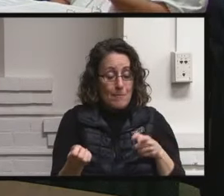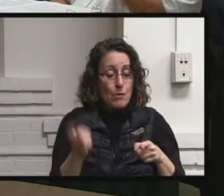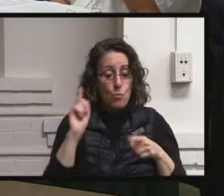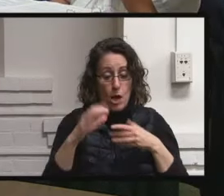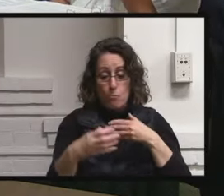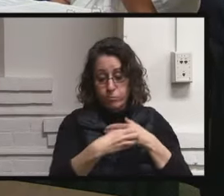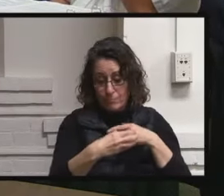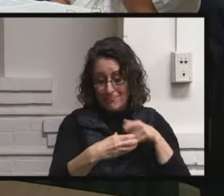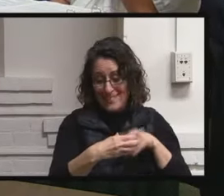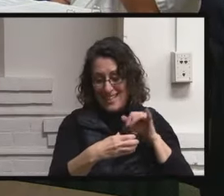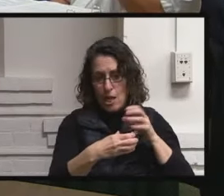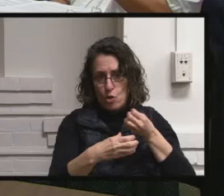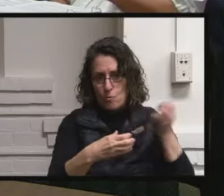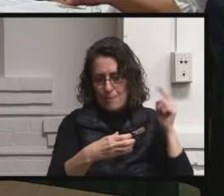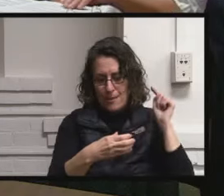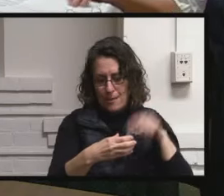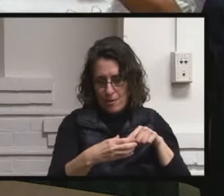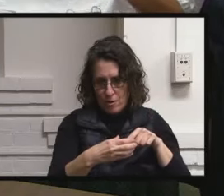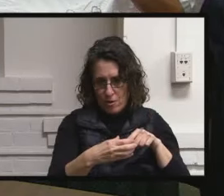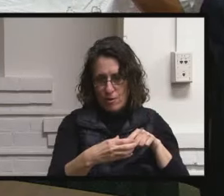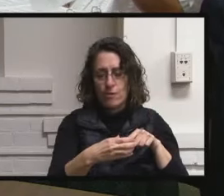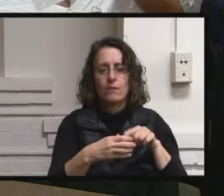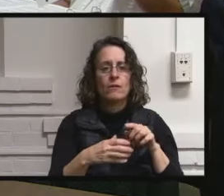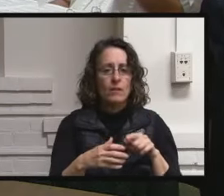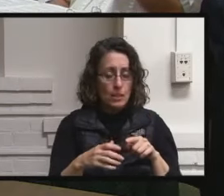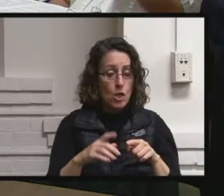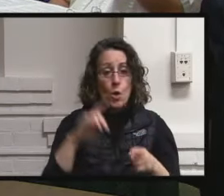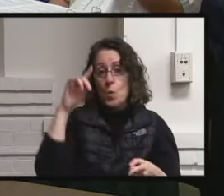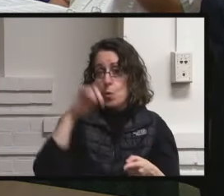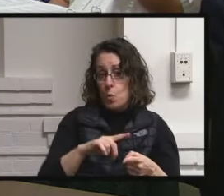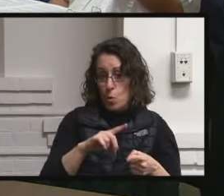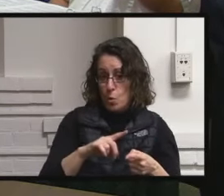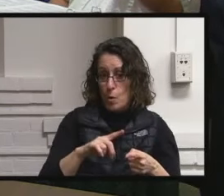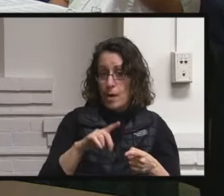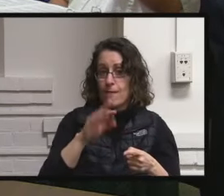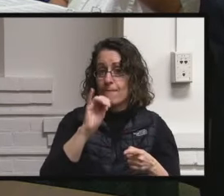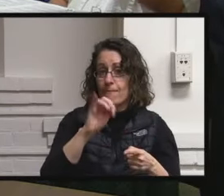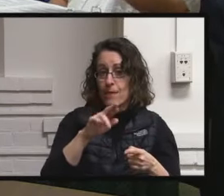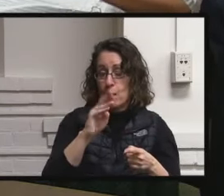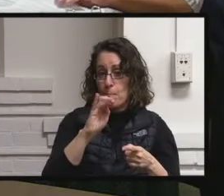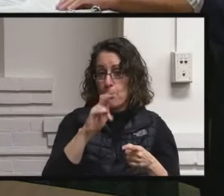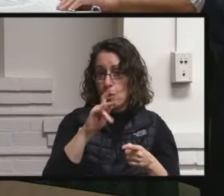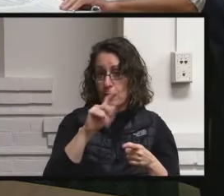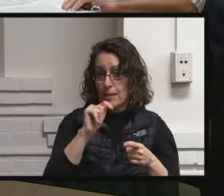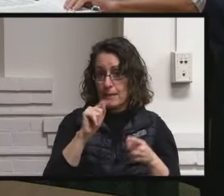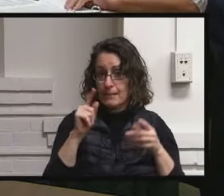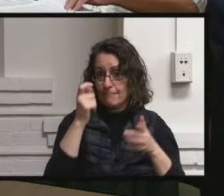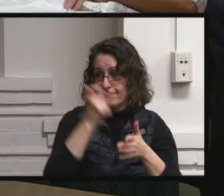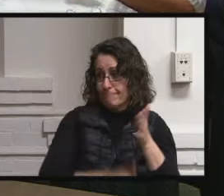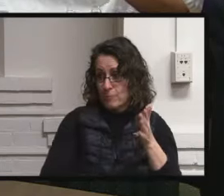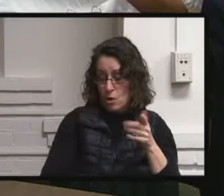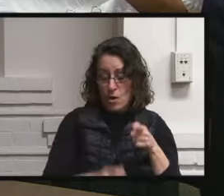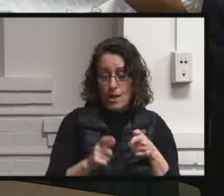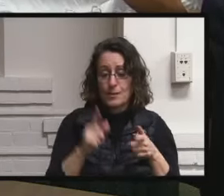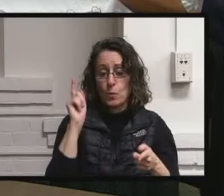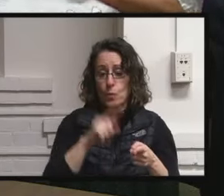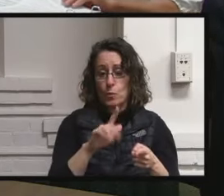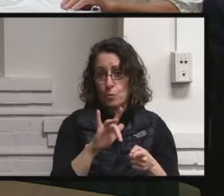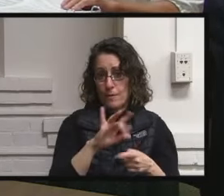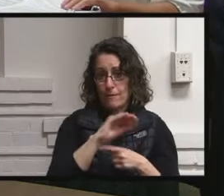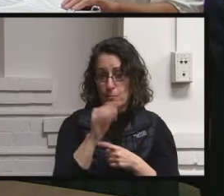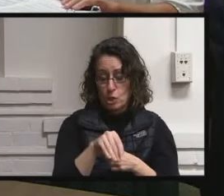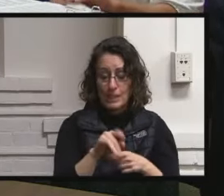Industrial Park facilities at 25% of the original fair market value for that new